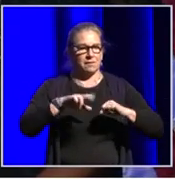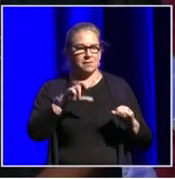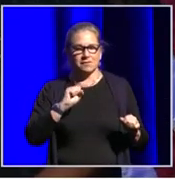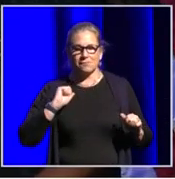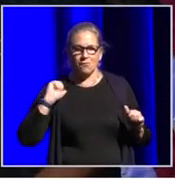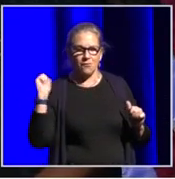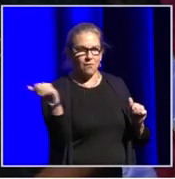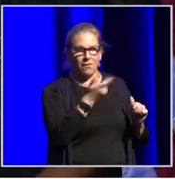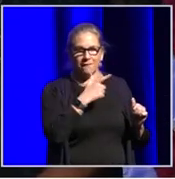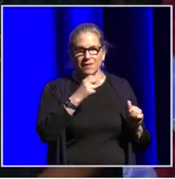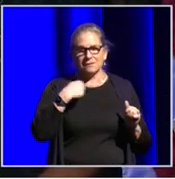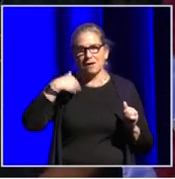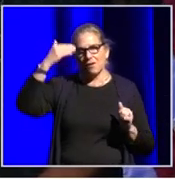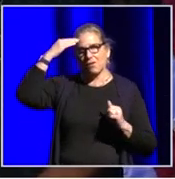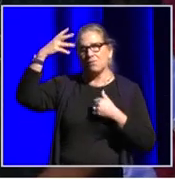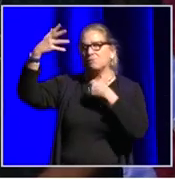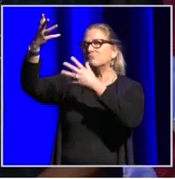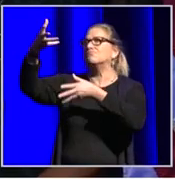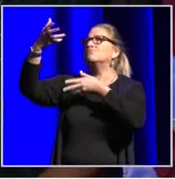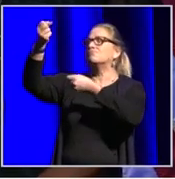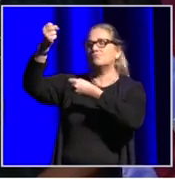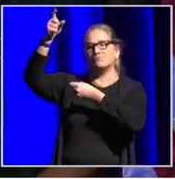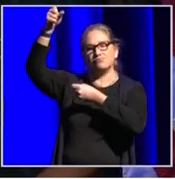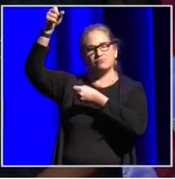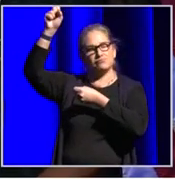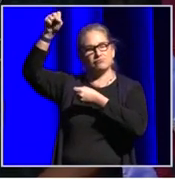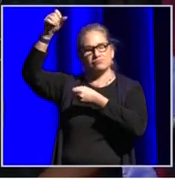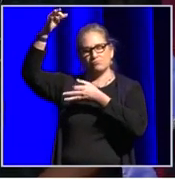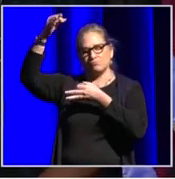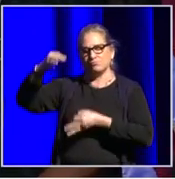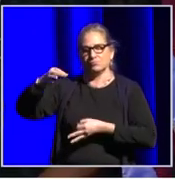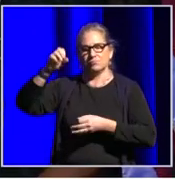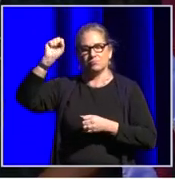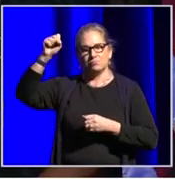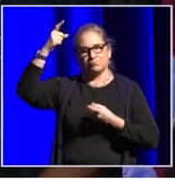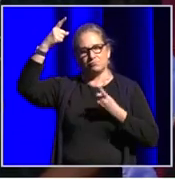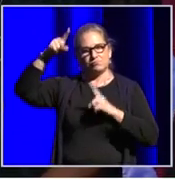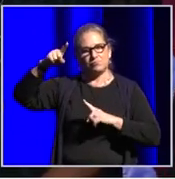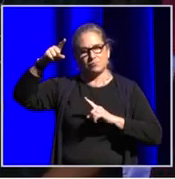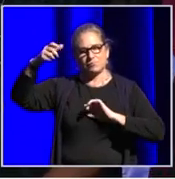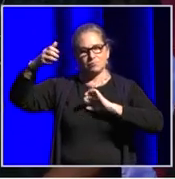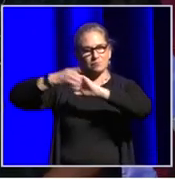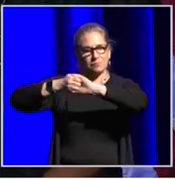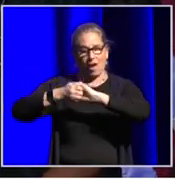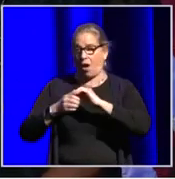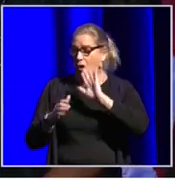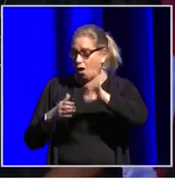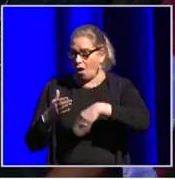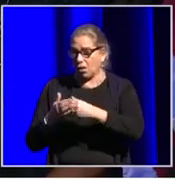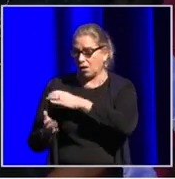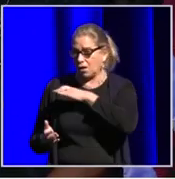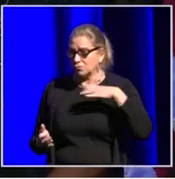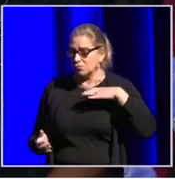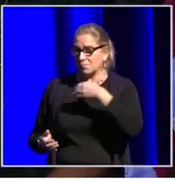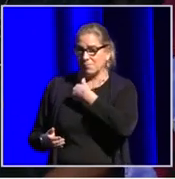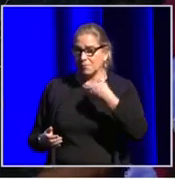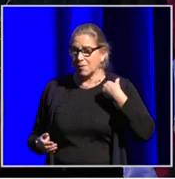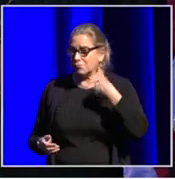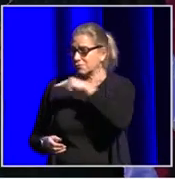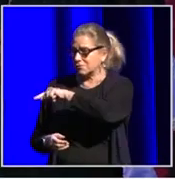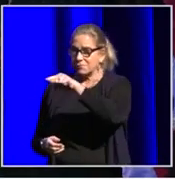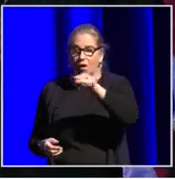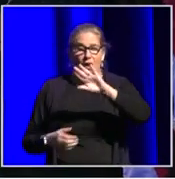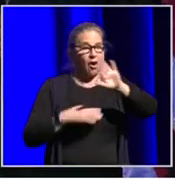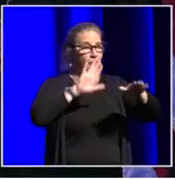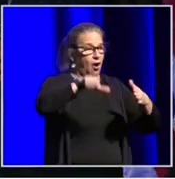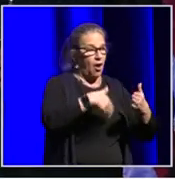may serve you. We thank you for every council member and every judge and every resident of D.C., oh God. We pray for our